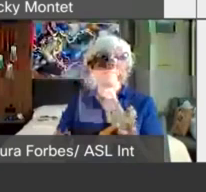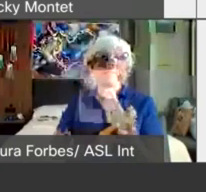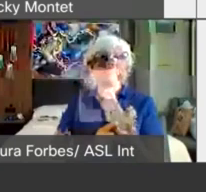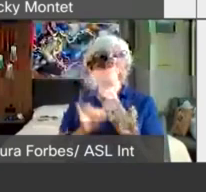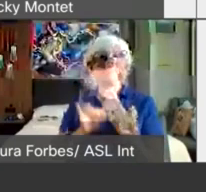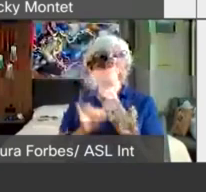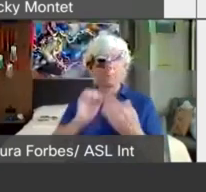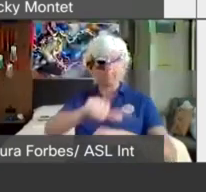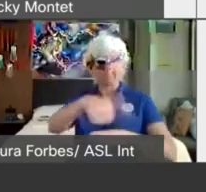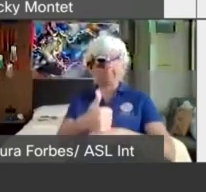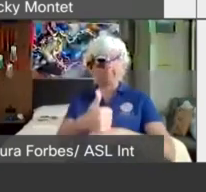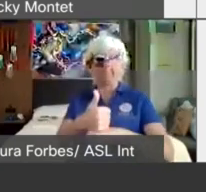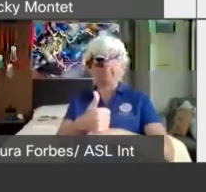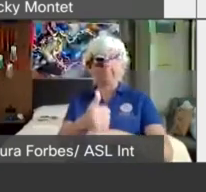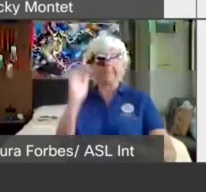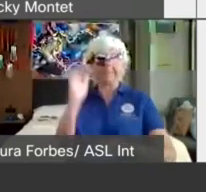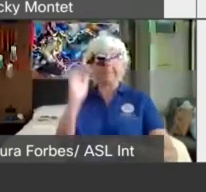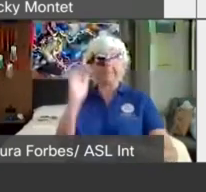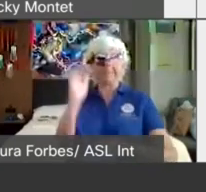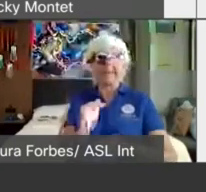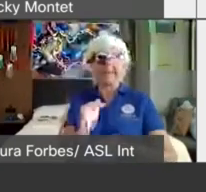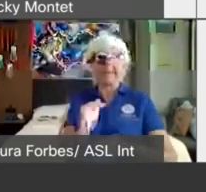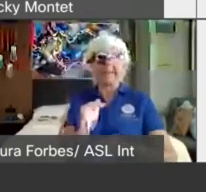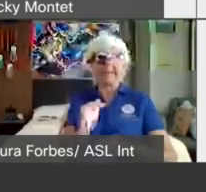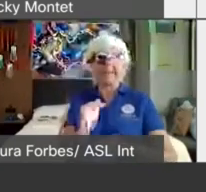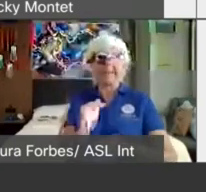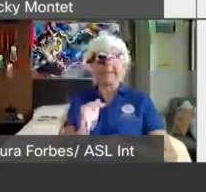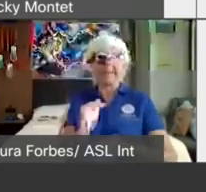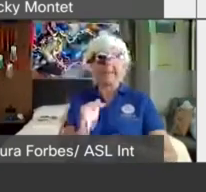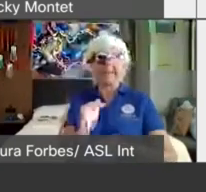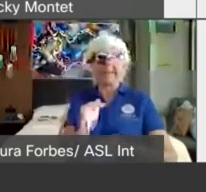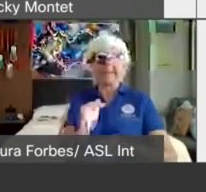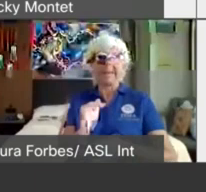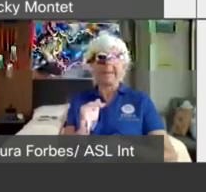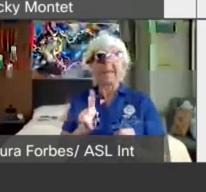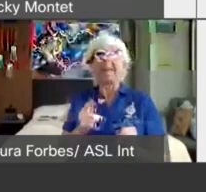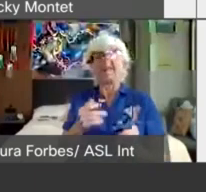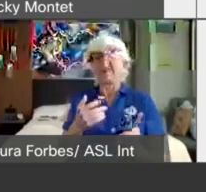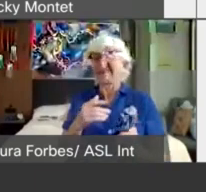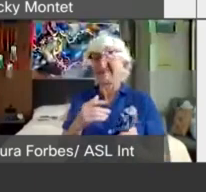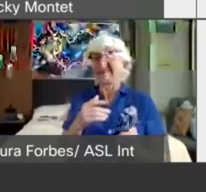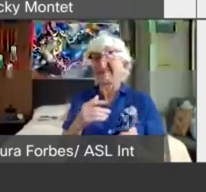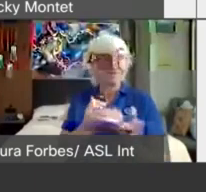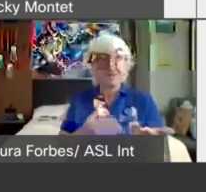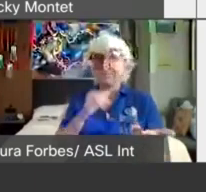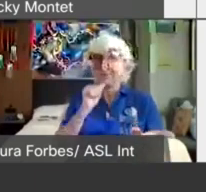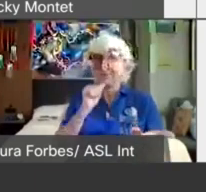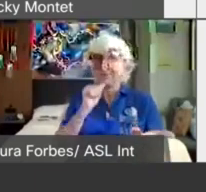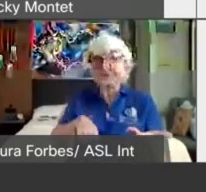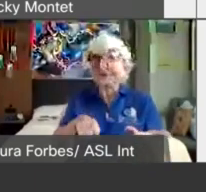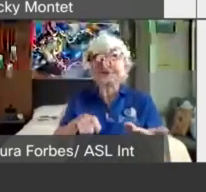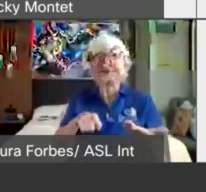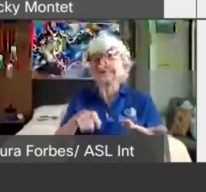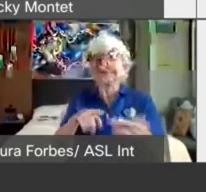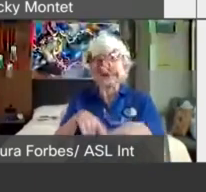on to mitigate critical needs for applicants. And some of those programs are not dependent on income, such